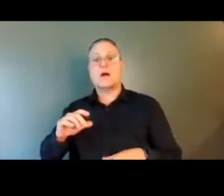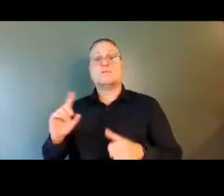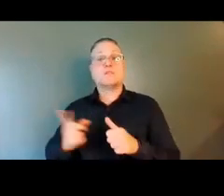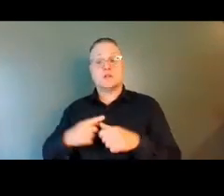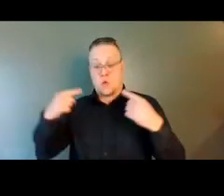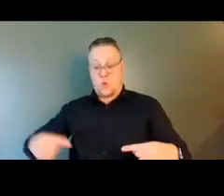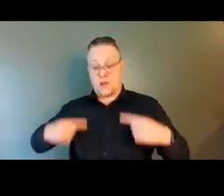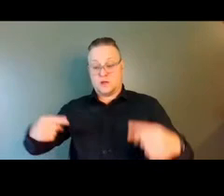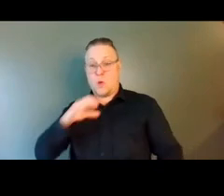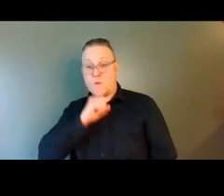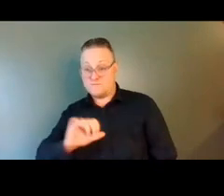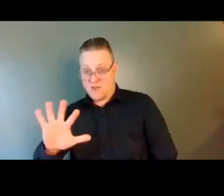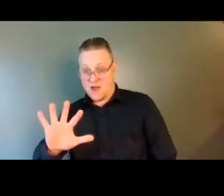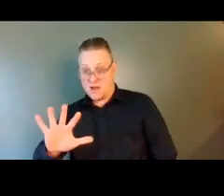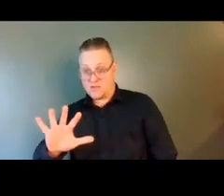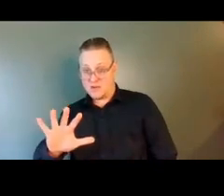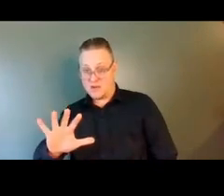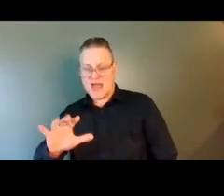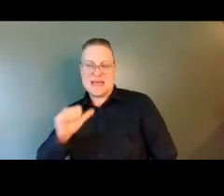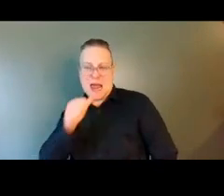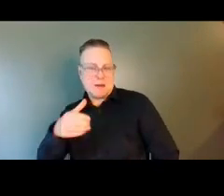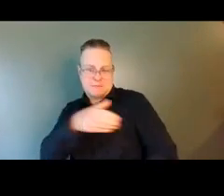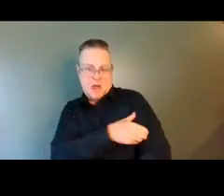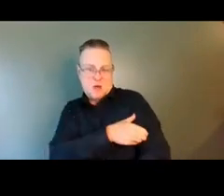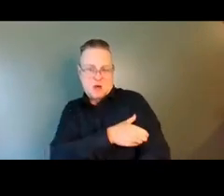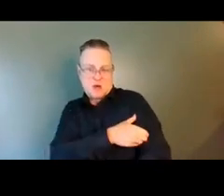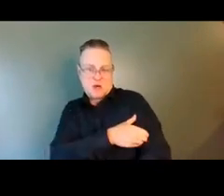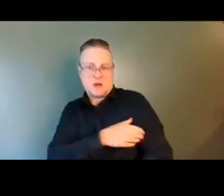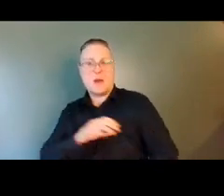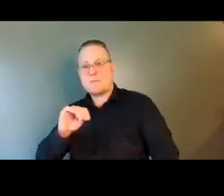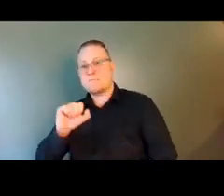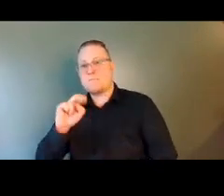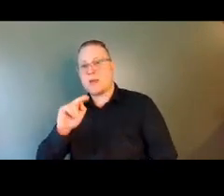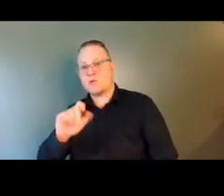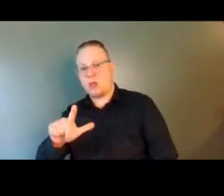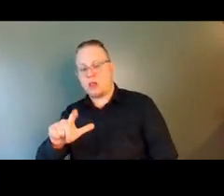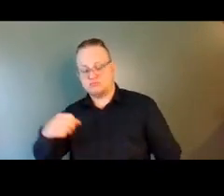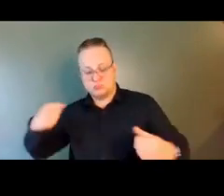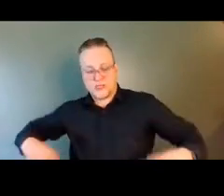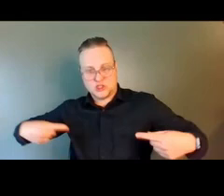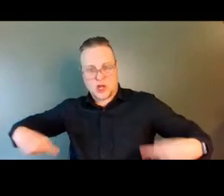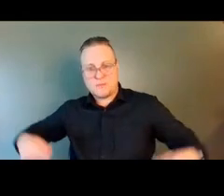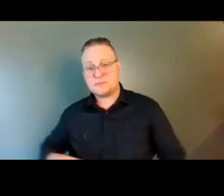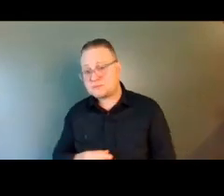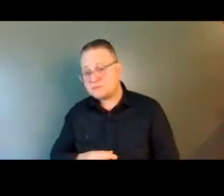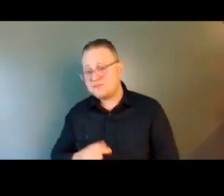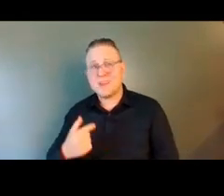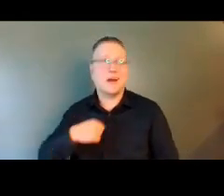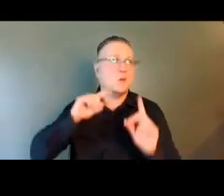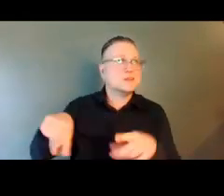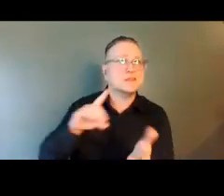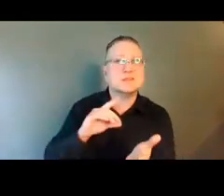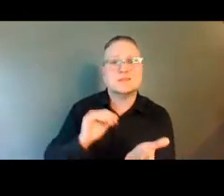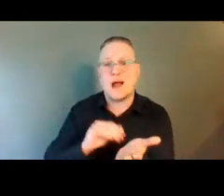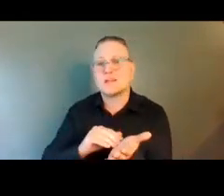5, and grew up with a lot of medical, like the medical line. I saw a lot of doctors. They poked me with a lot of needles. They